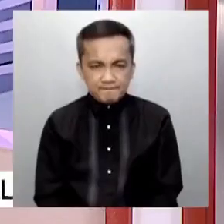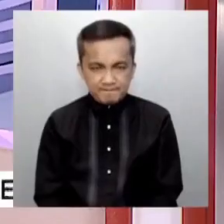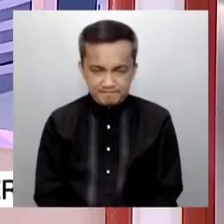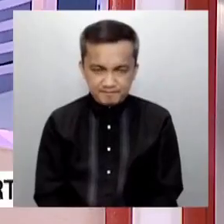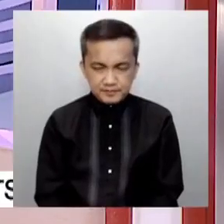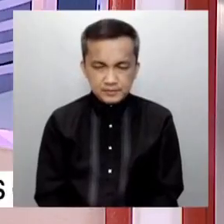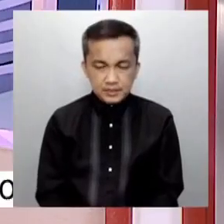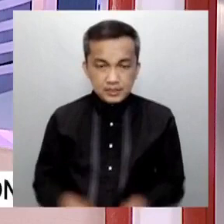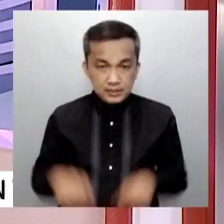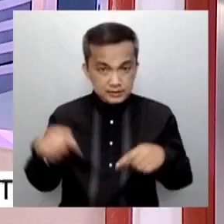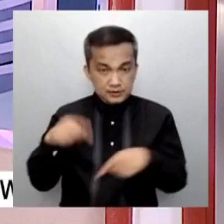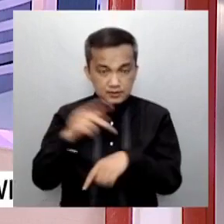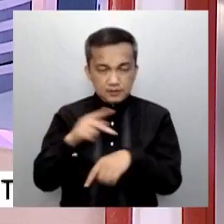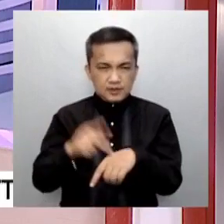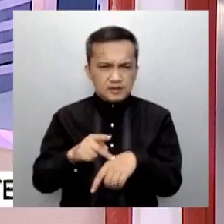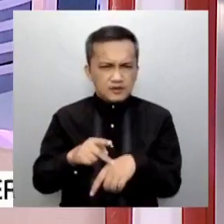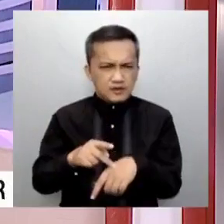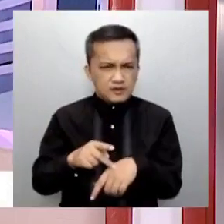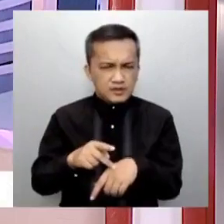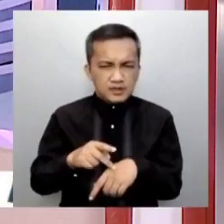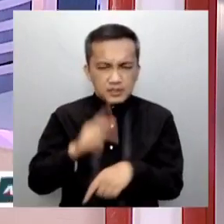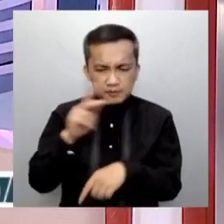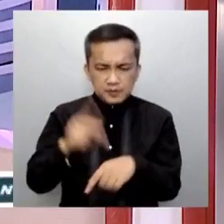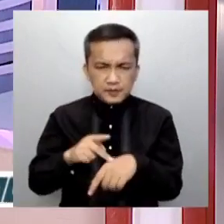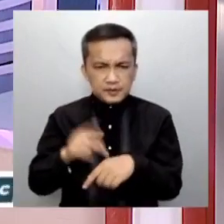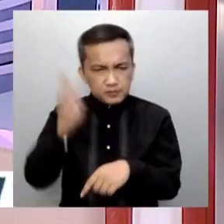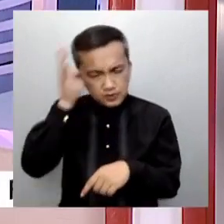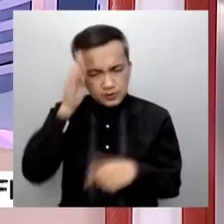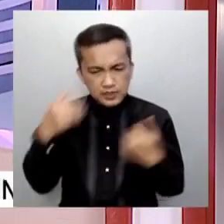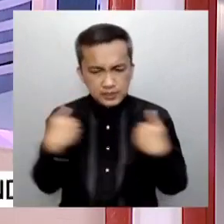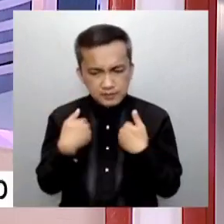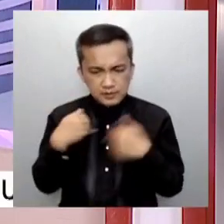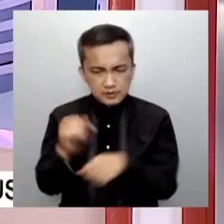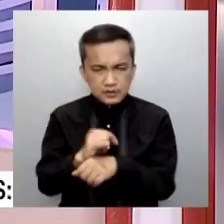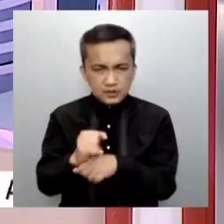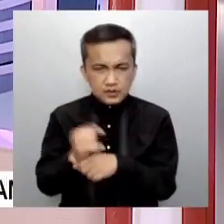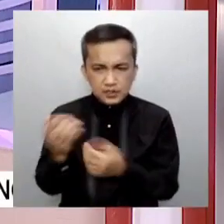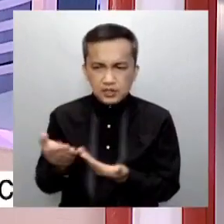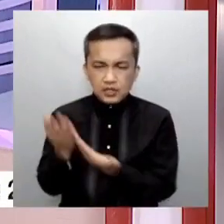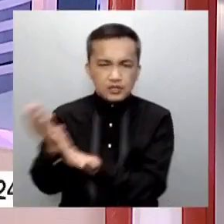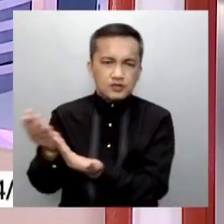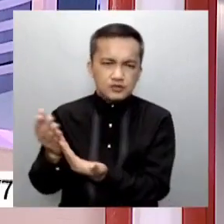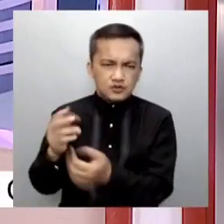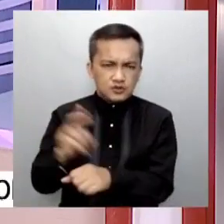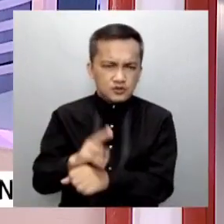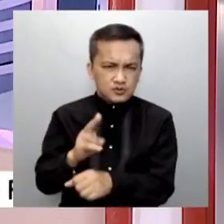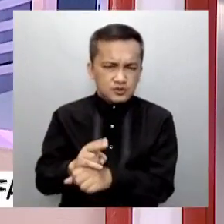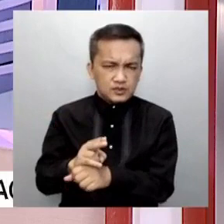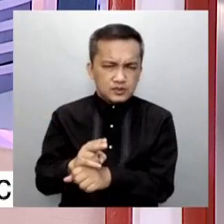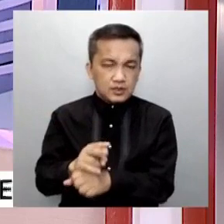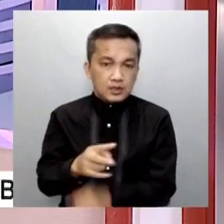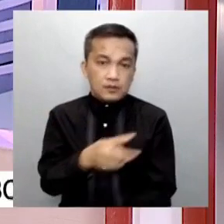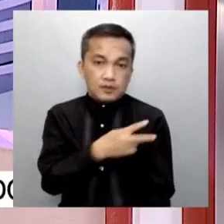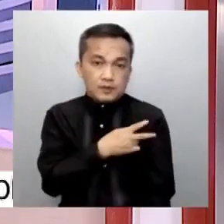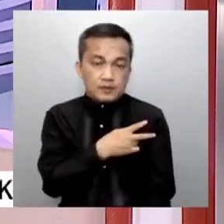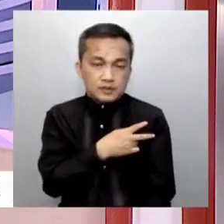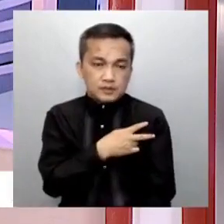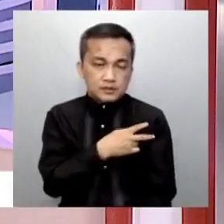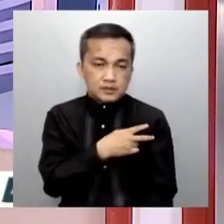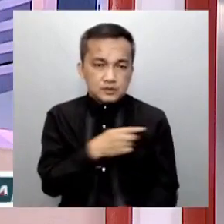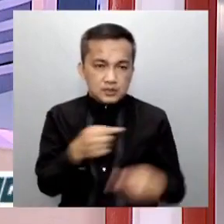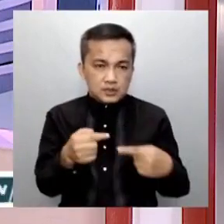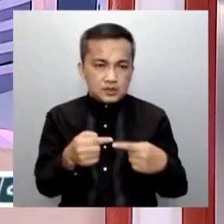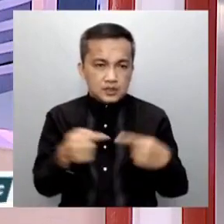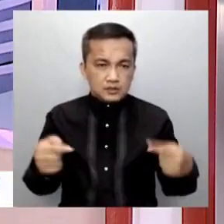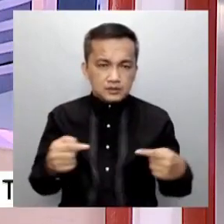The Philippine Bureau of Animal Industry has endorsed the use of a Vietnam-made vaccine to counter African swine